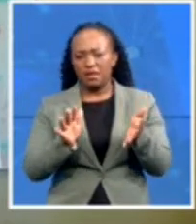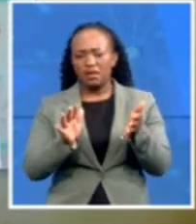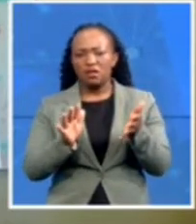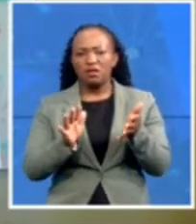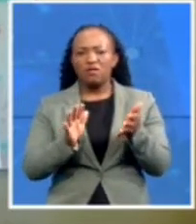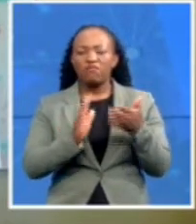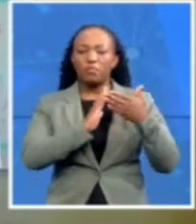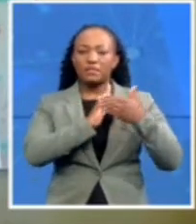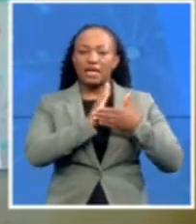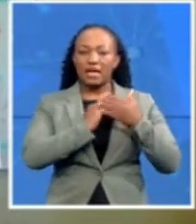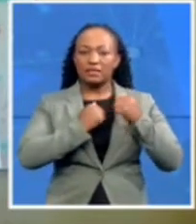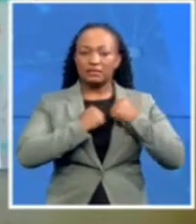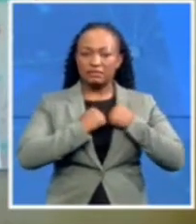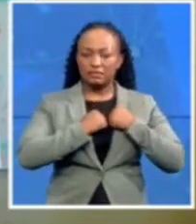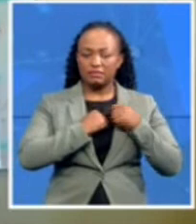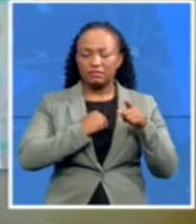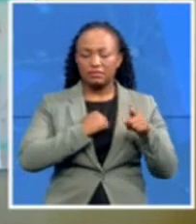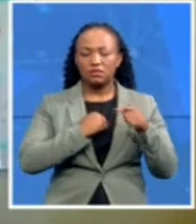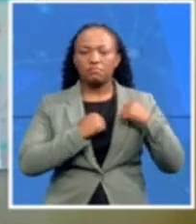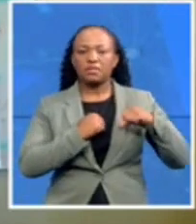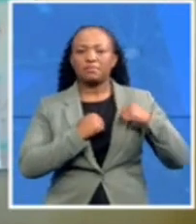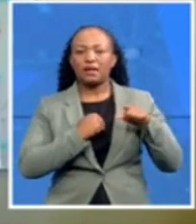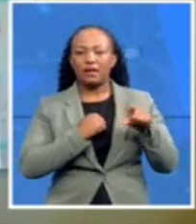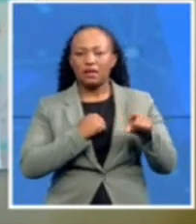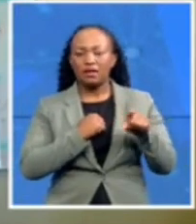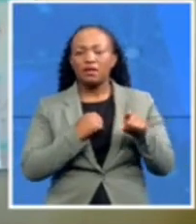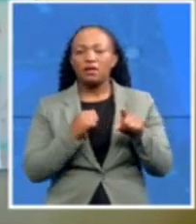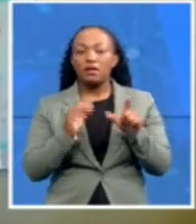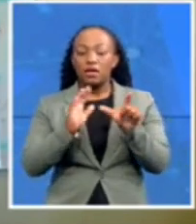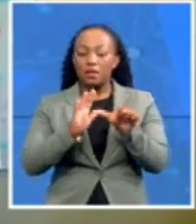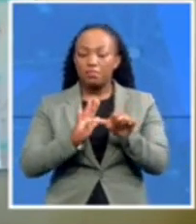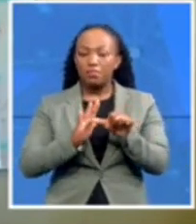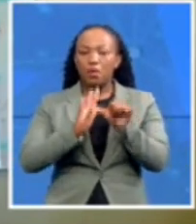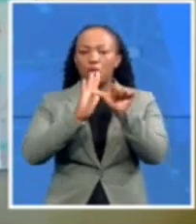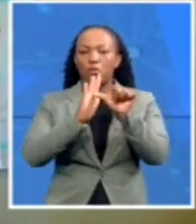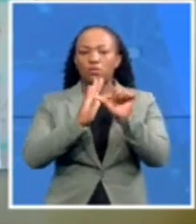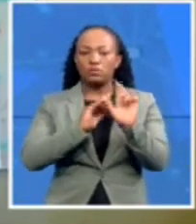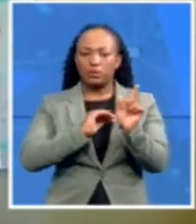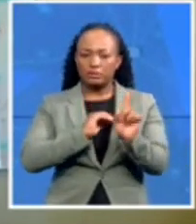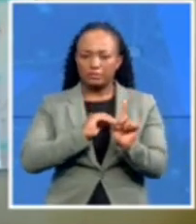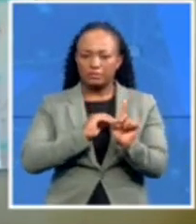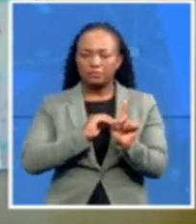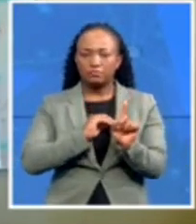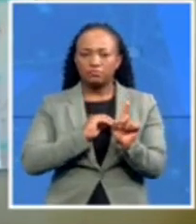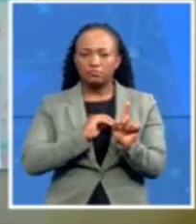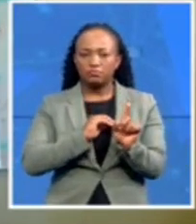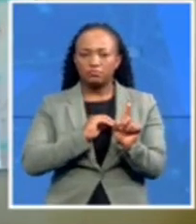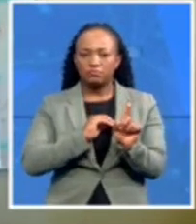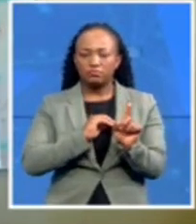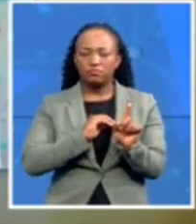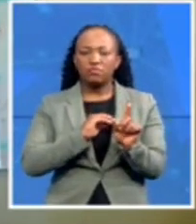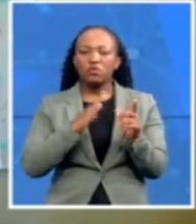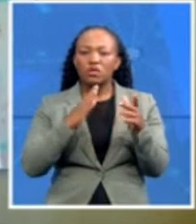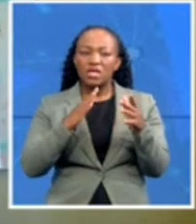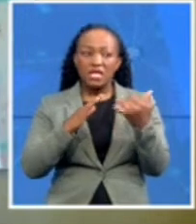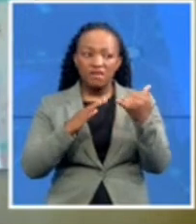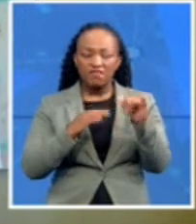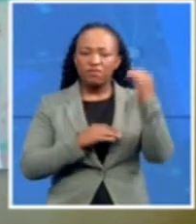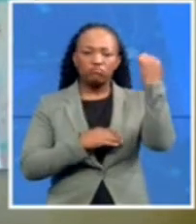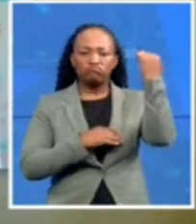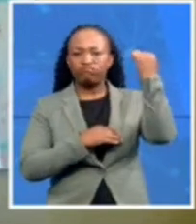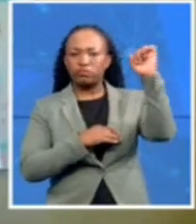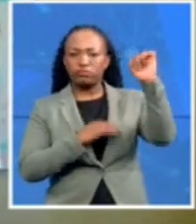I think what is important is that where disputes are raised, we are engaging with